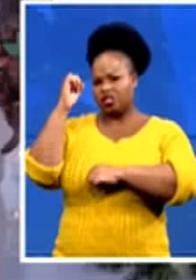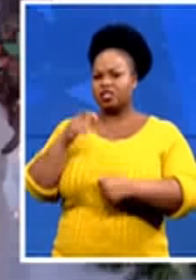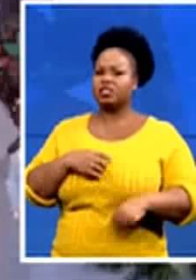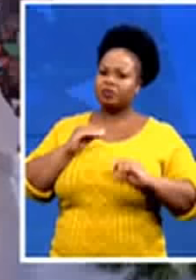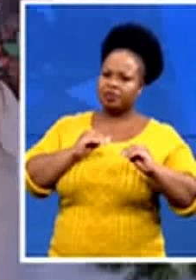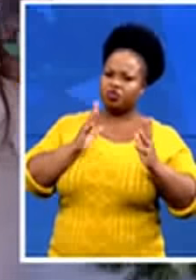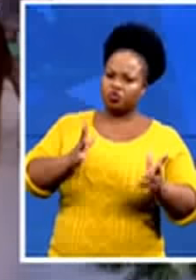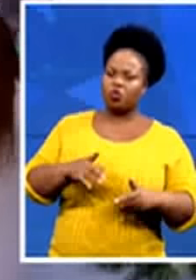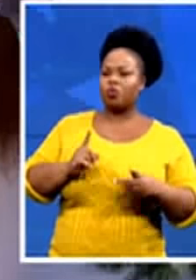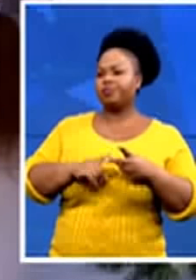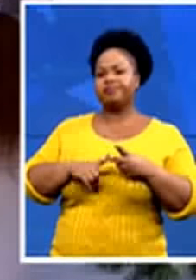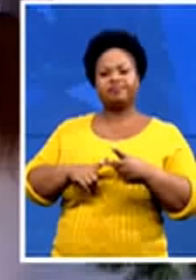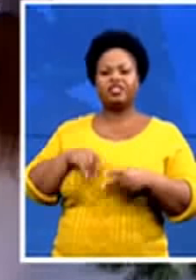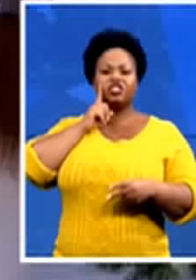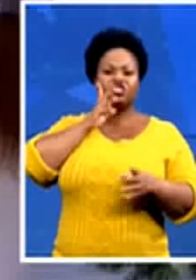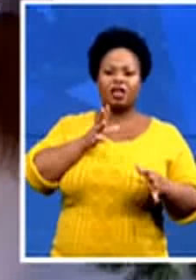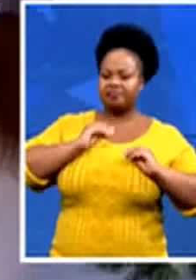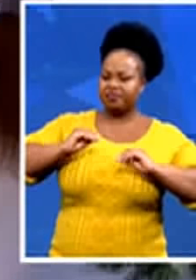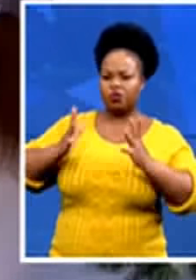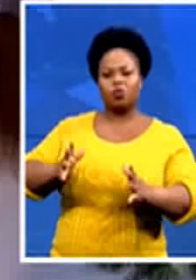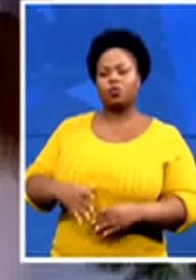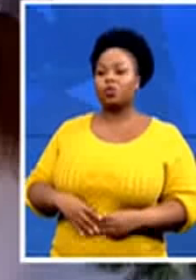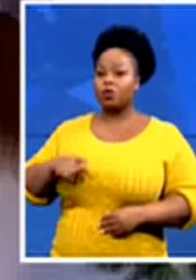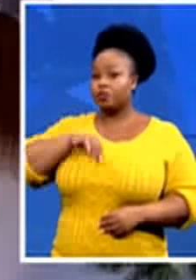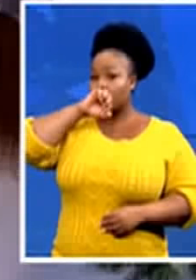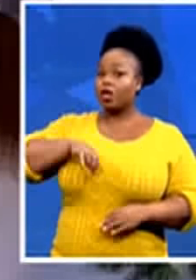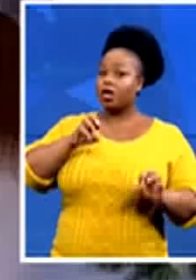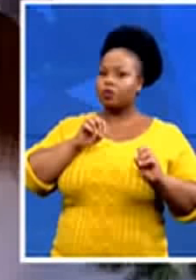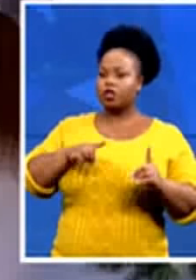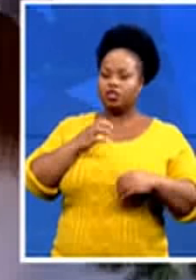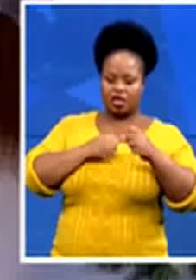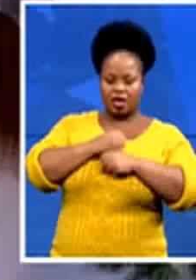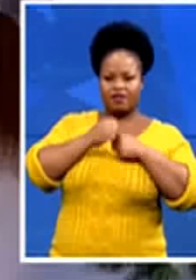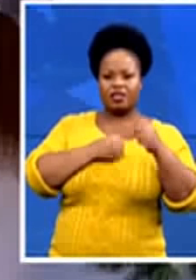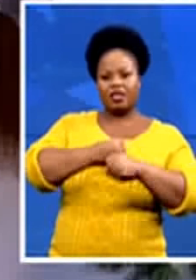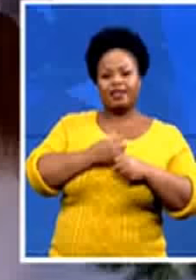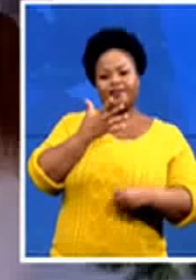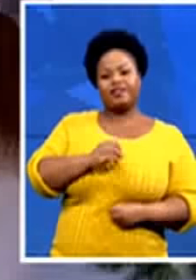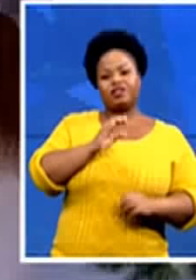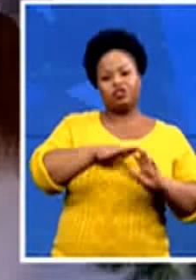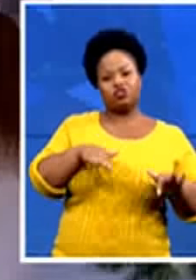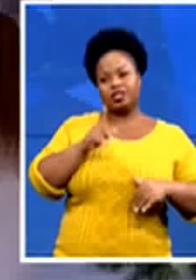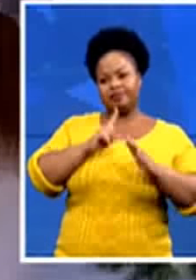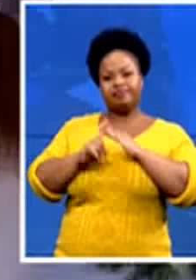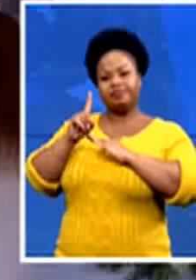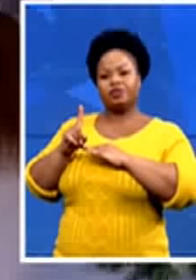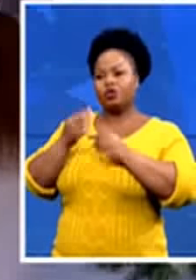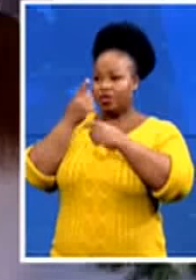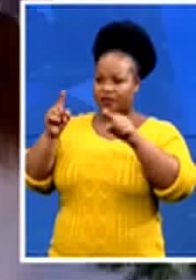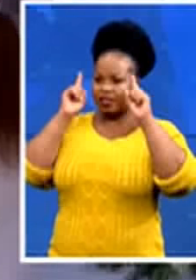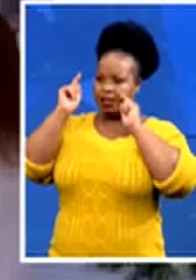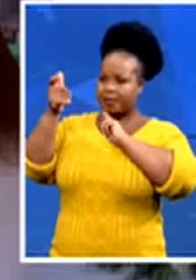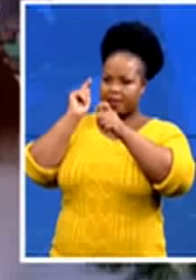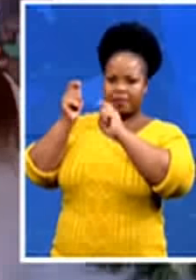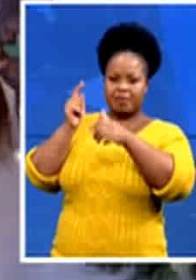bafundisile ngendlela imfundo beyithanda ngayo unyaka nonyaka beyithatha izingane ezingu-50 ezisa ema-university njalo unyaka nonyaka ithatha izingane